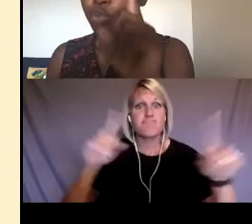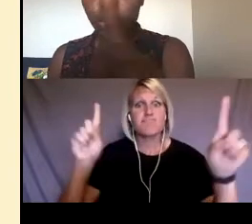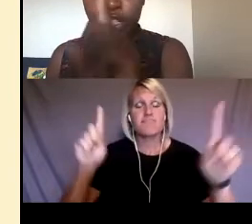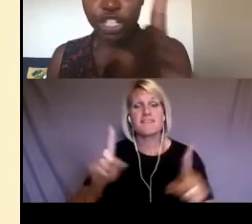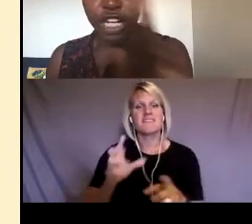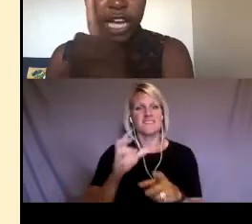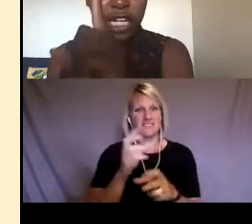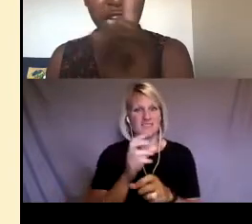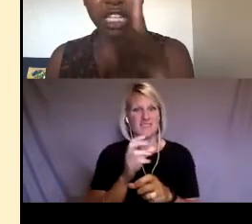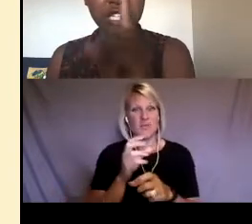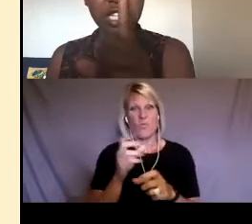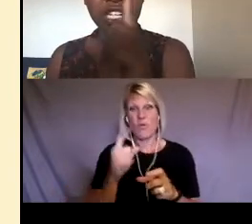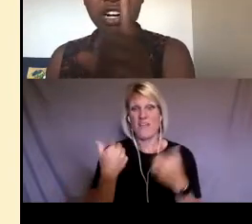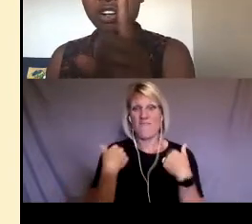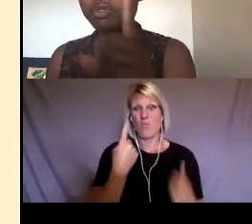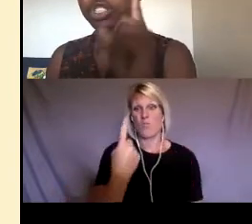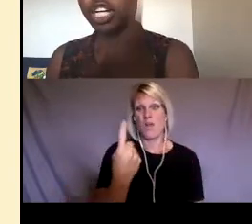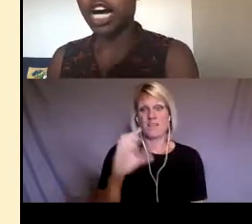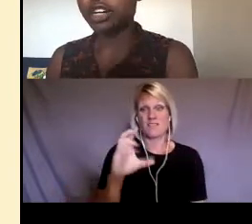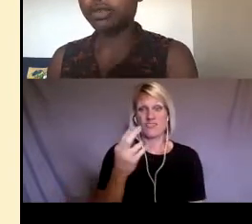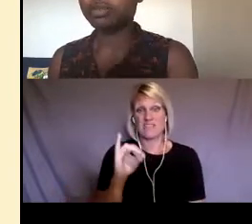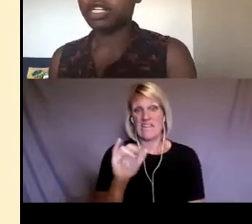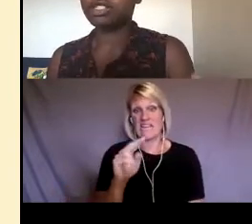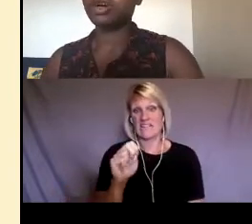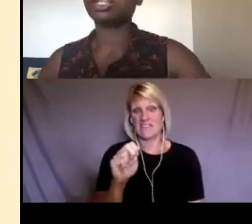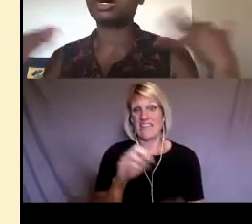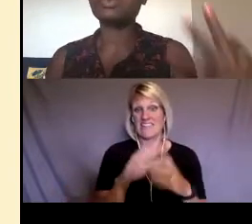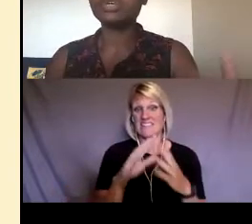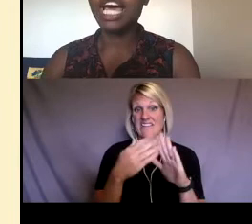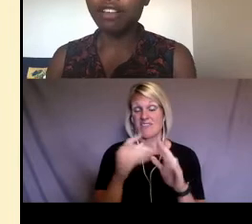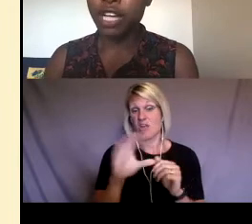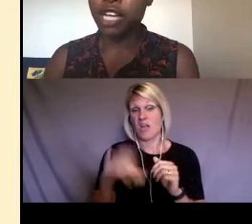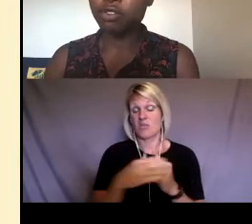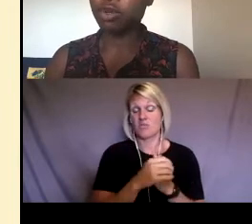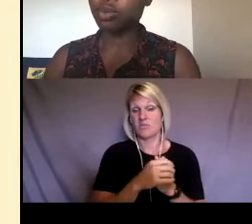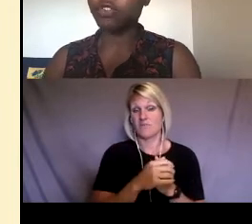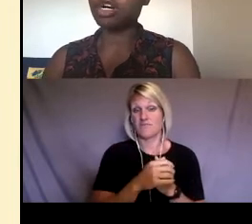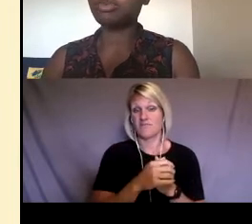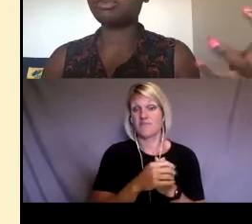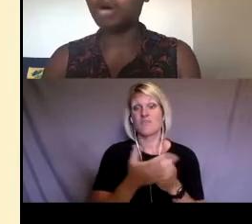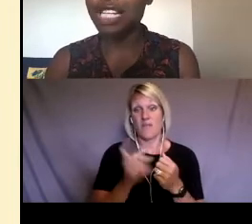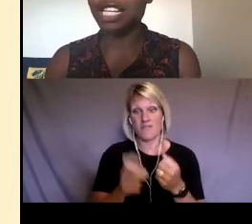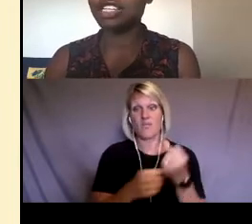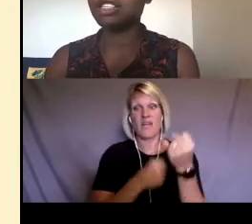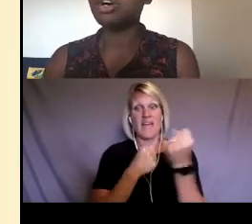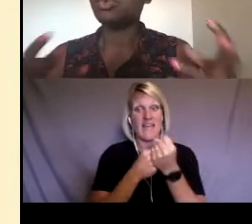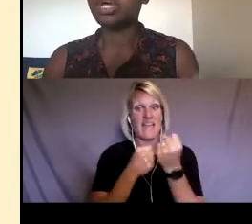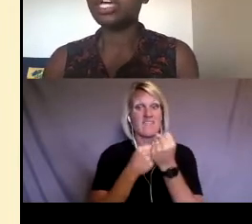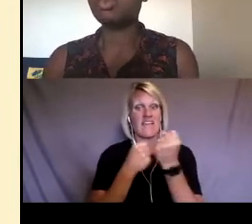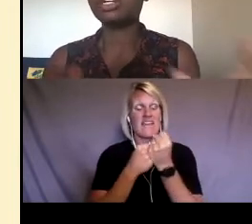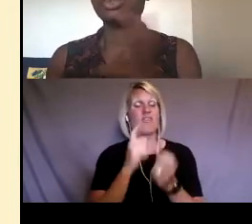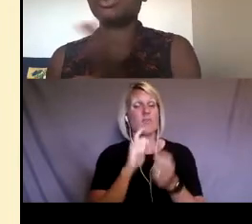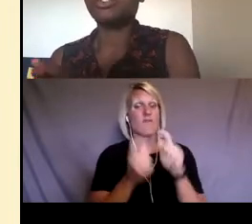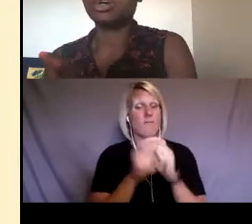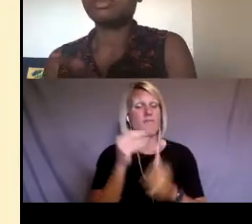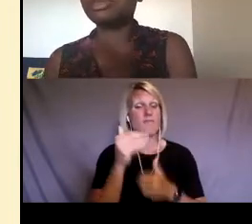have one chicane in the city of Chicago. wow. So along with advocating for a reform of the process, we